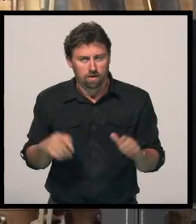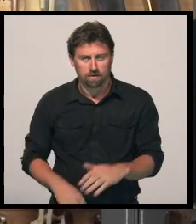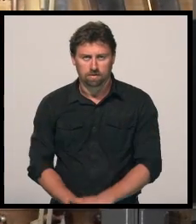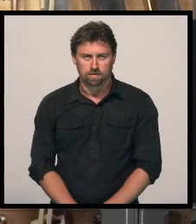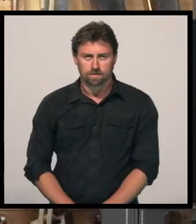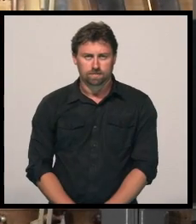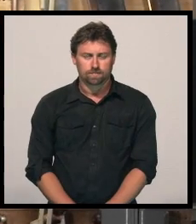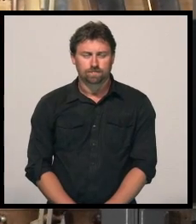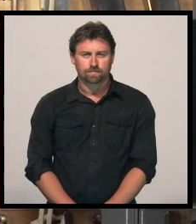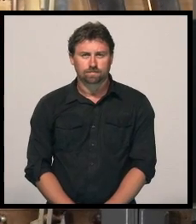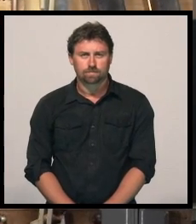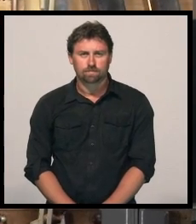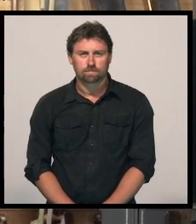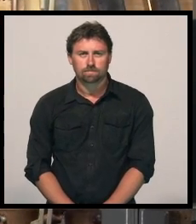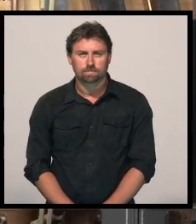some glue.